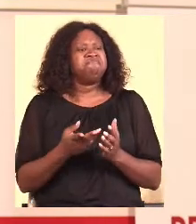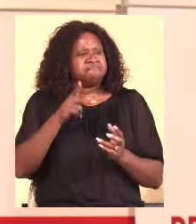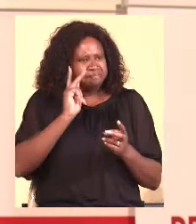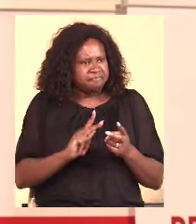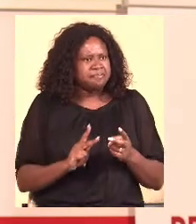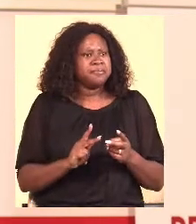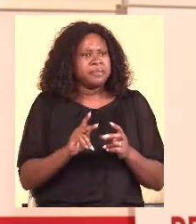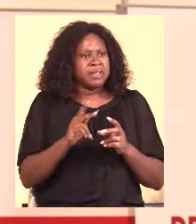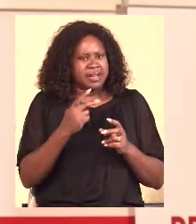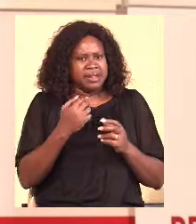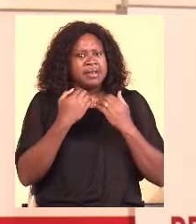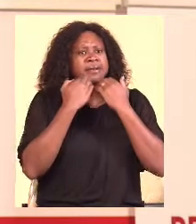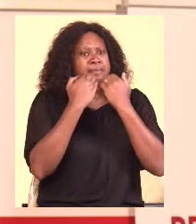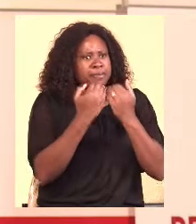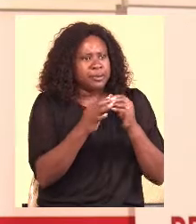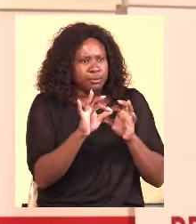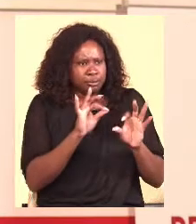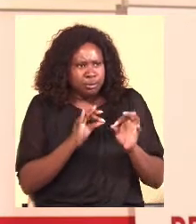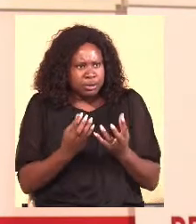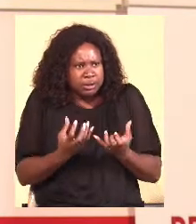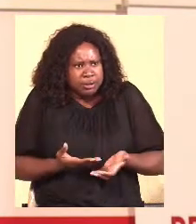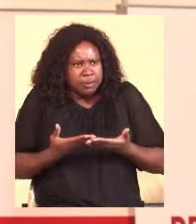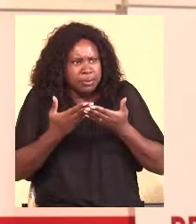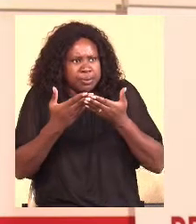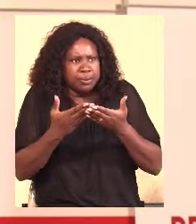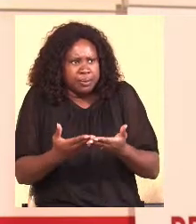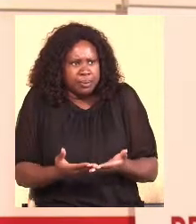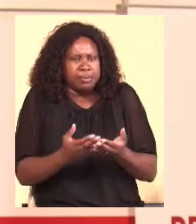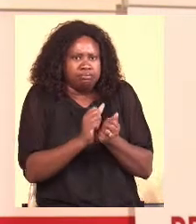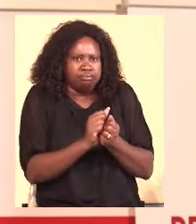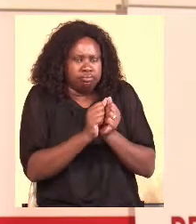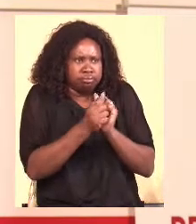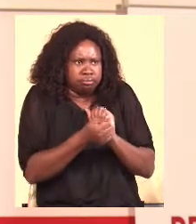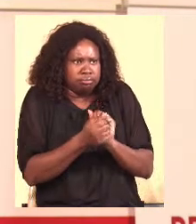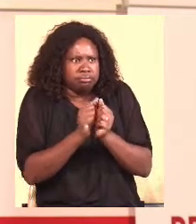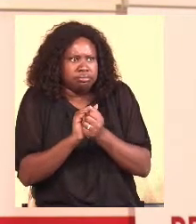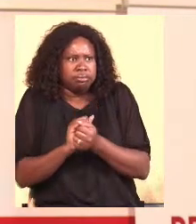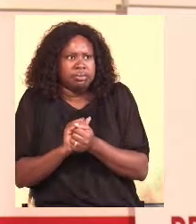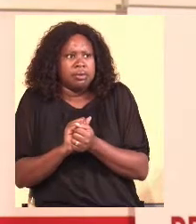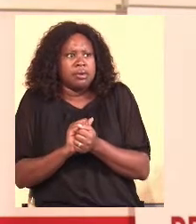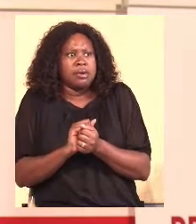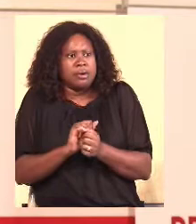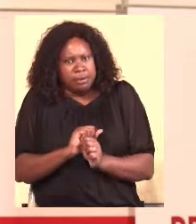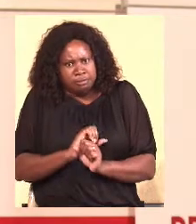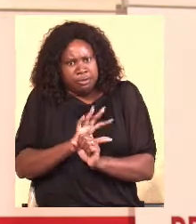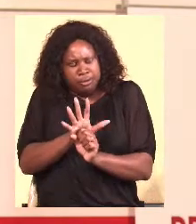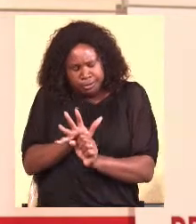need immediate interrogation and help unravel the COVID-19 enigma.